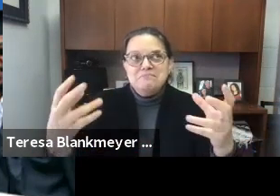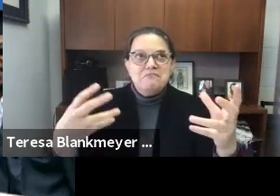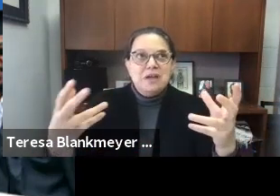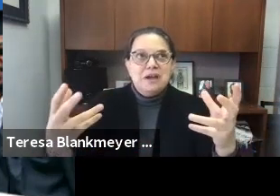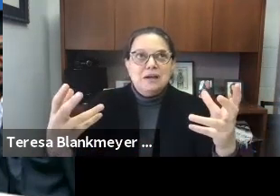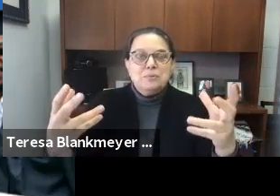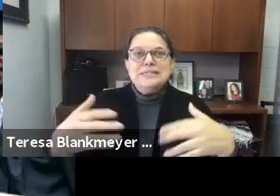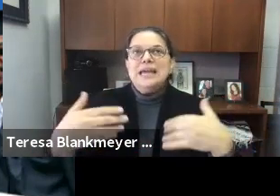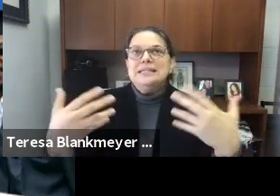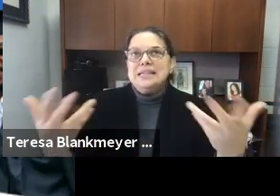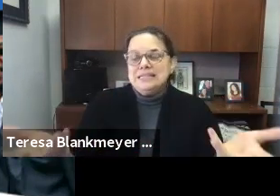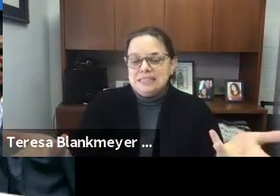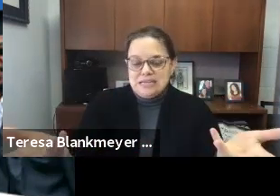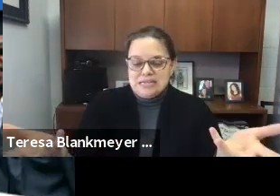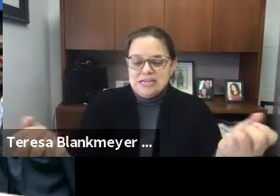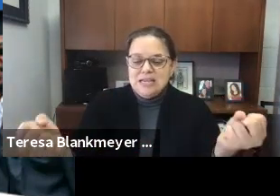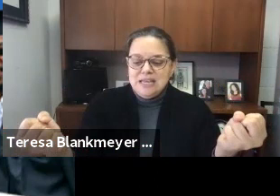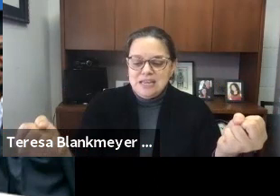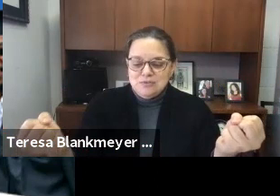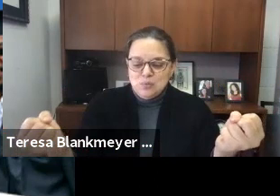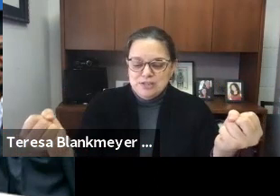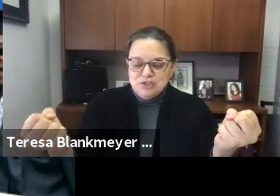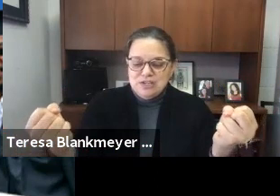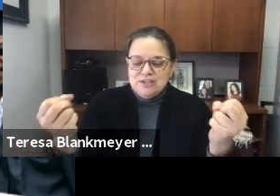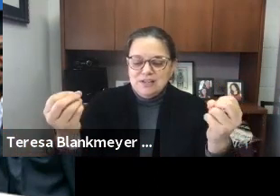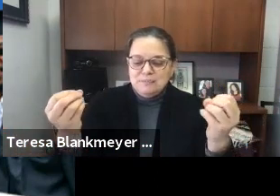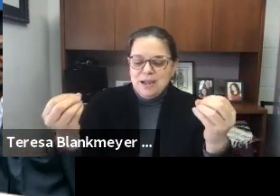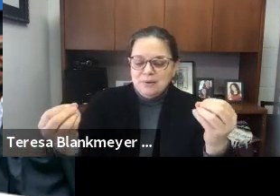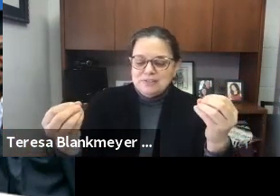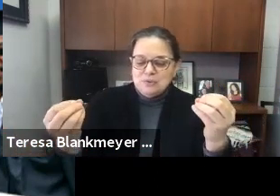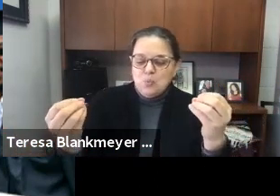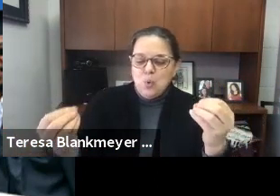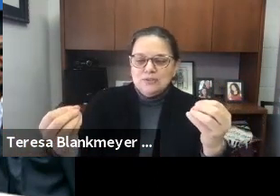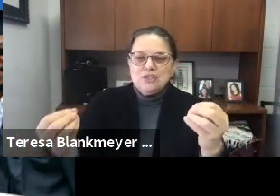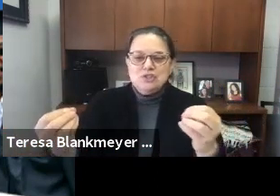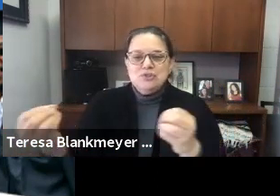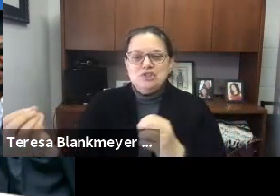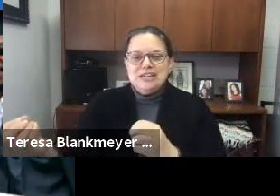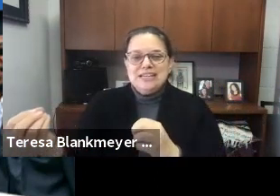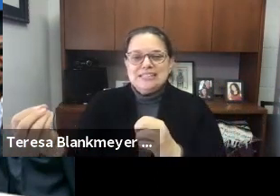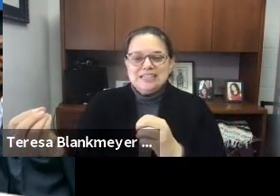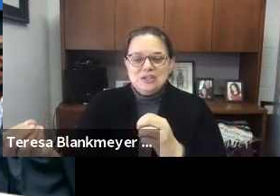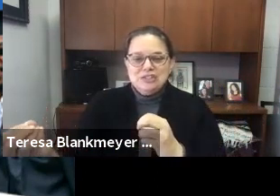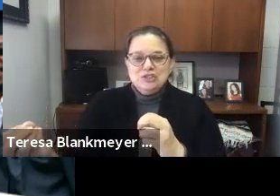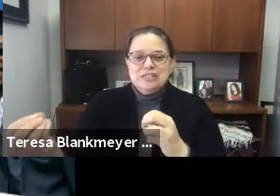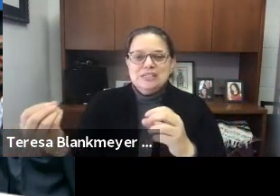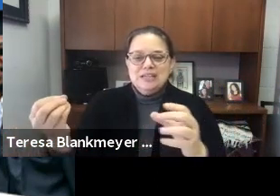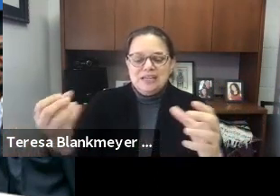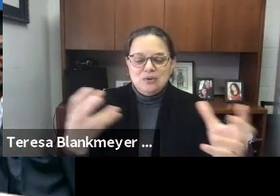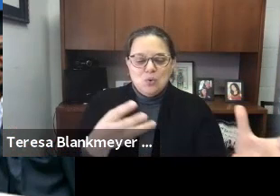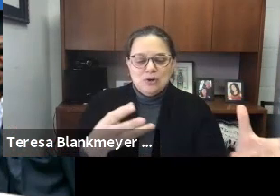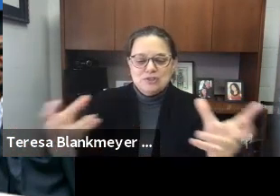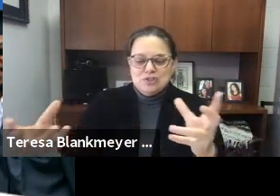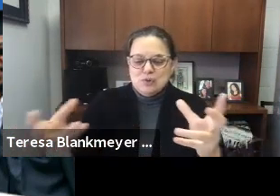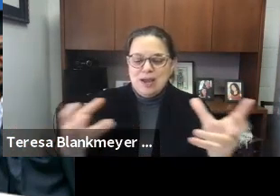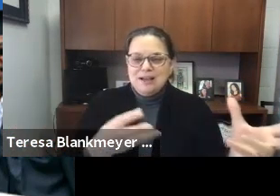a pretend case study in which parents want to use genetic technology